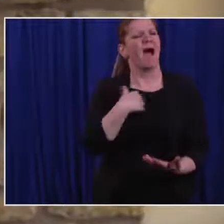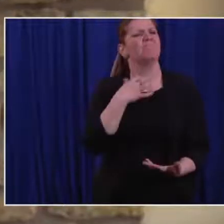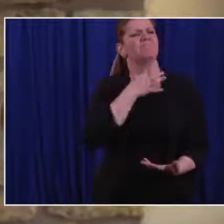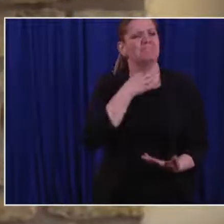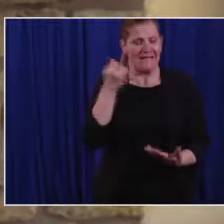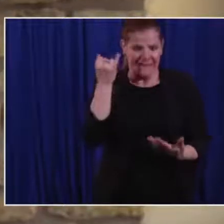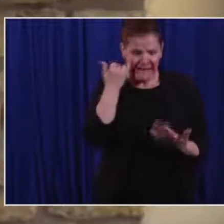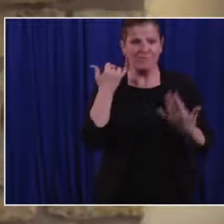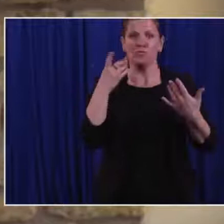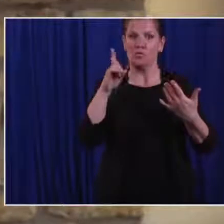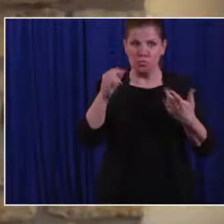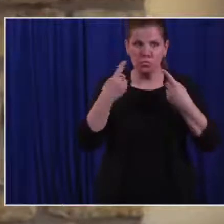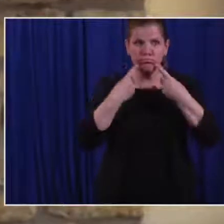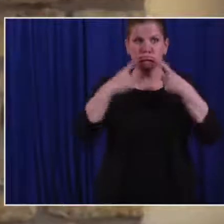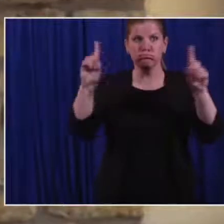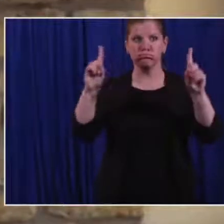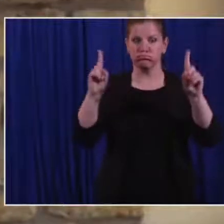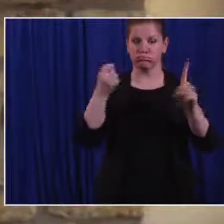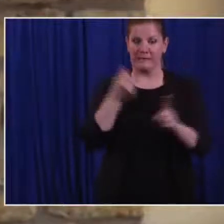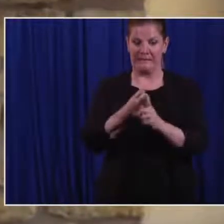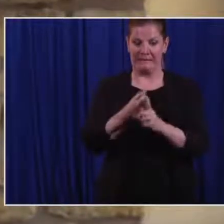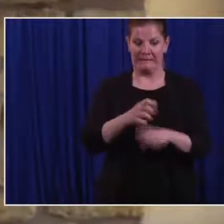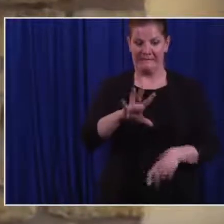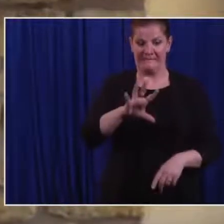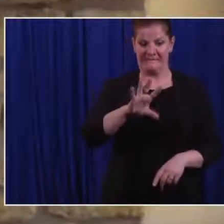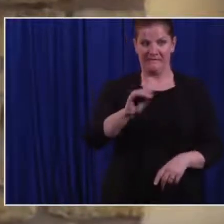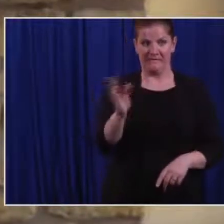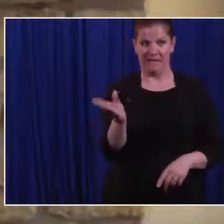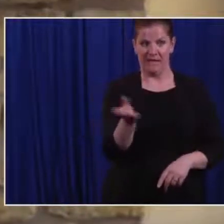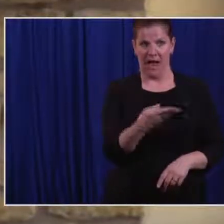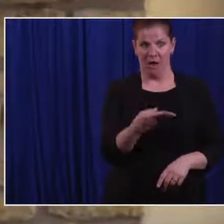some of these counties if they remain high?